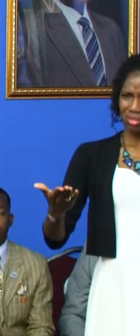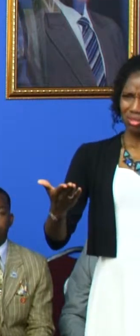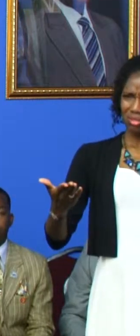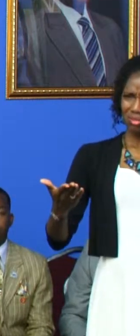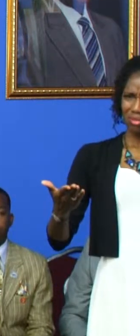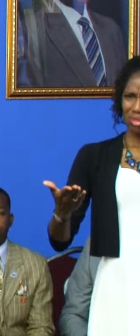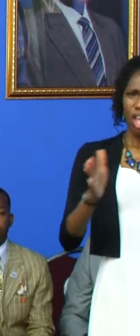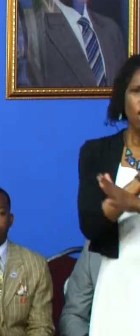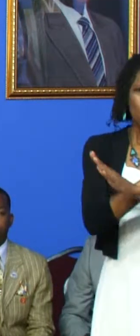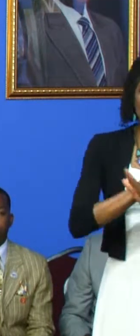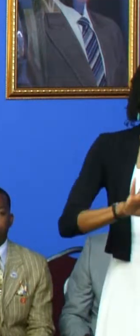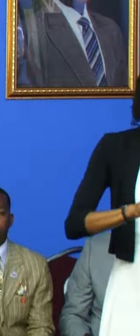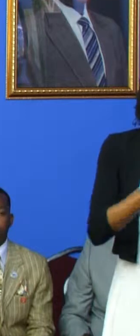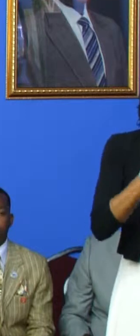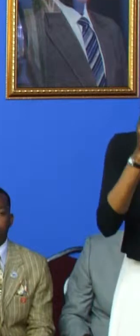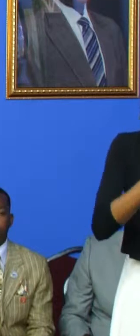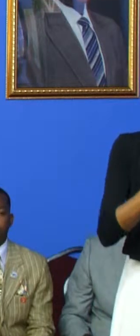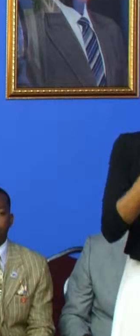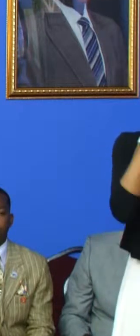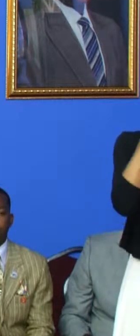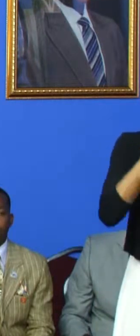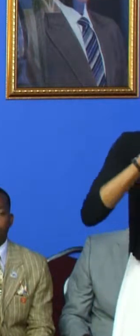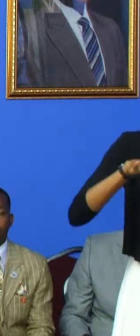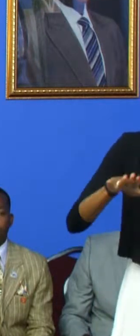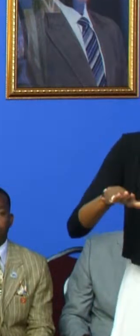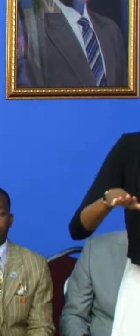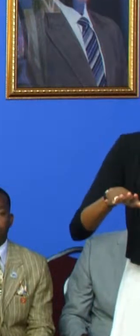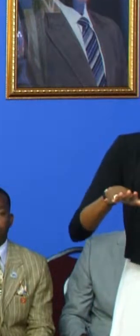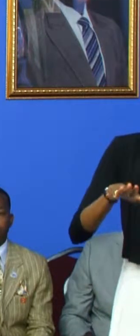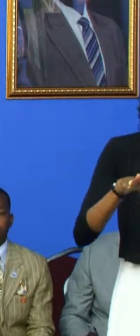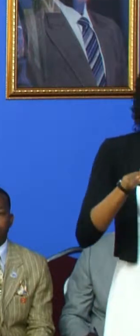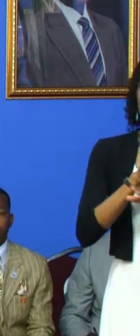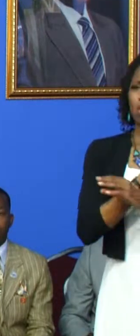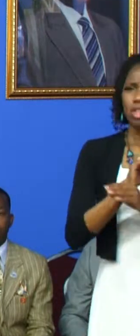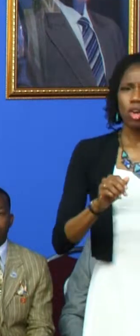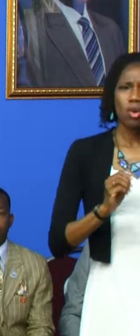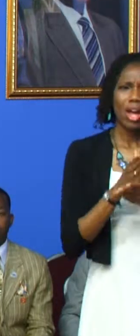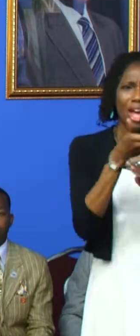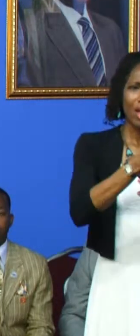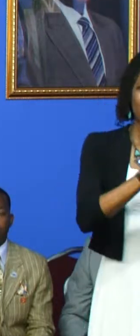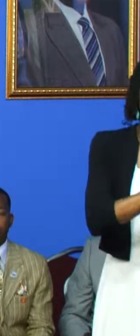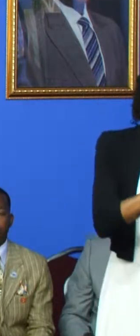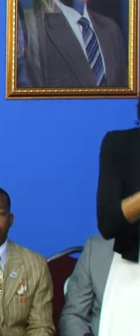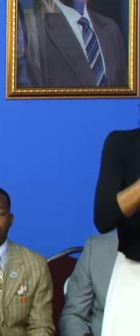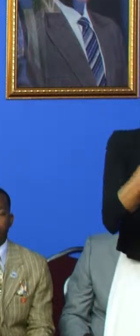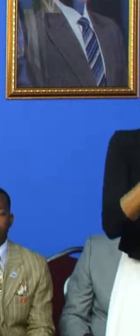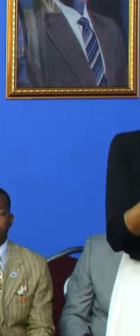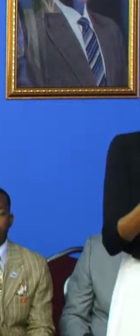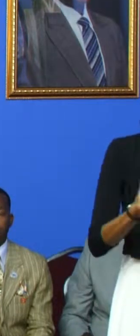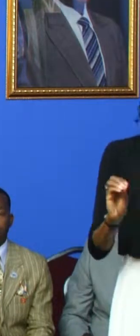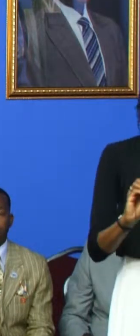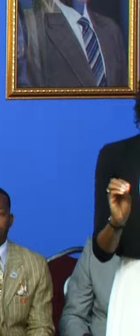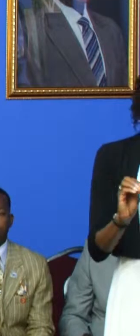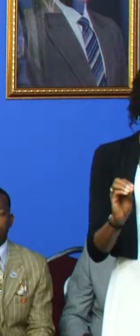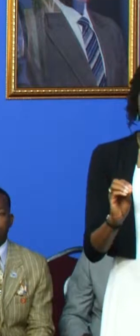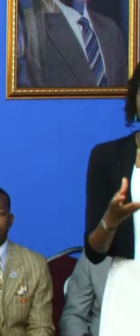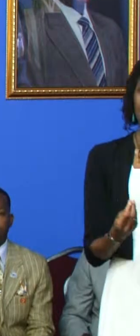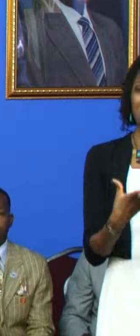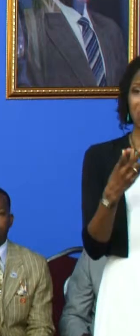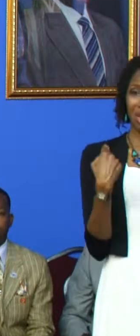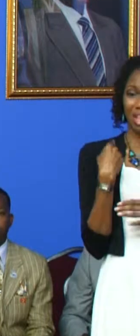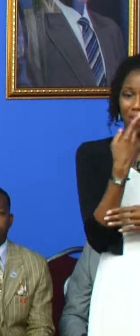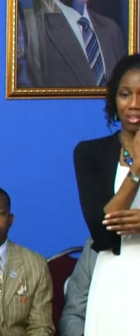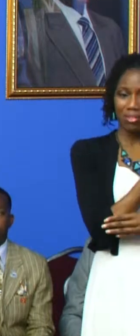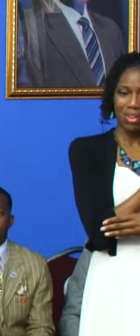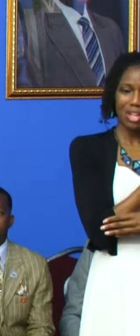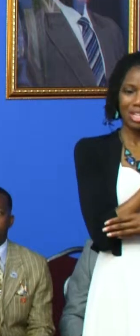No programs for the kids. No after-hour learning. And many of us that are in the